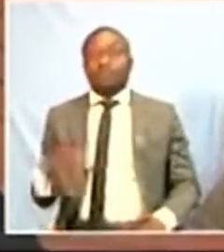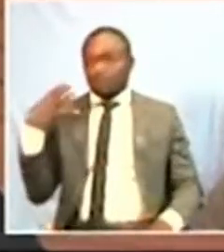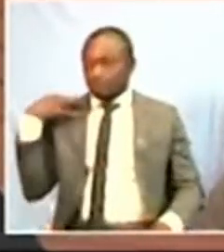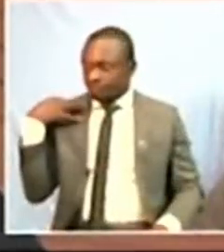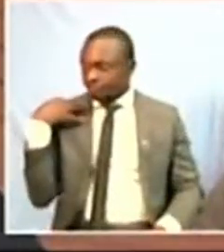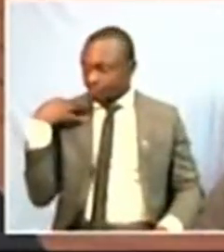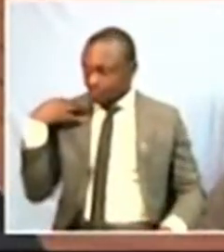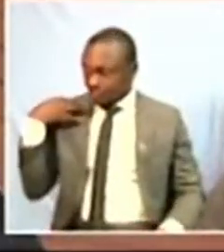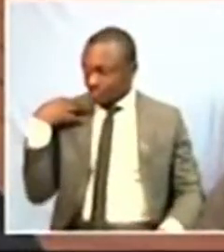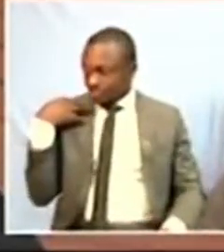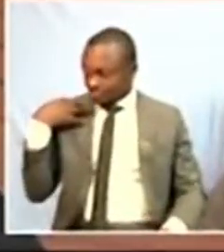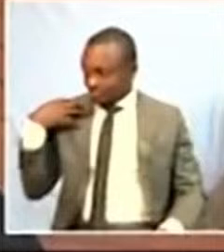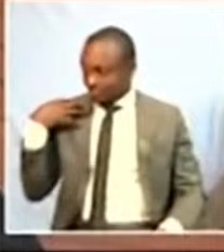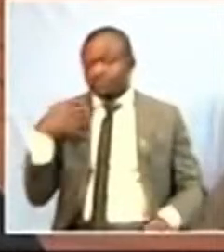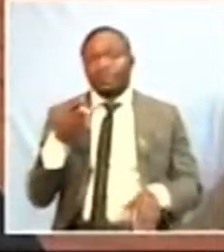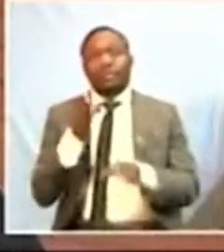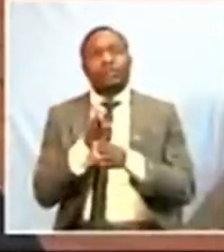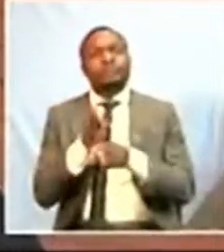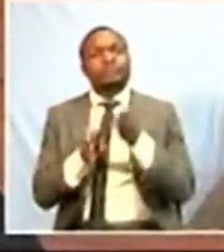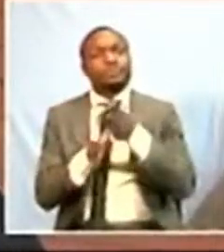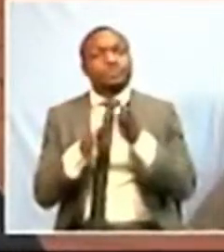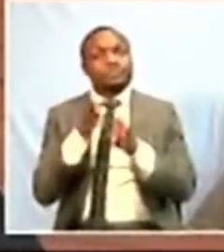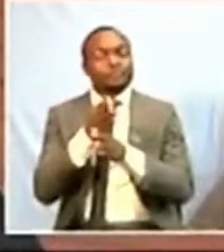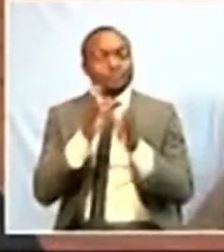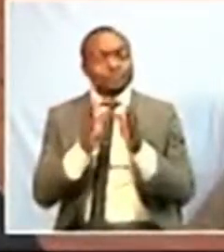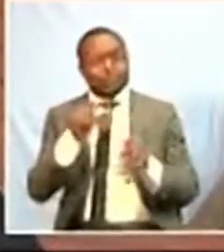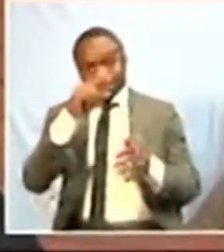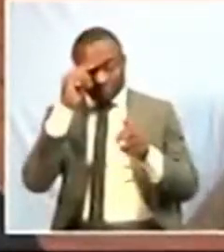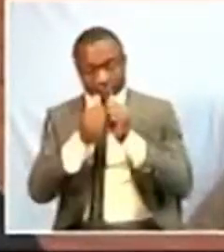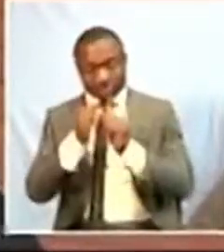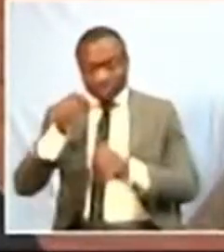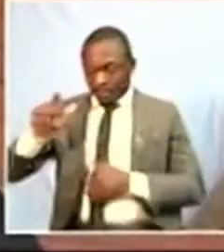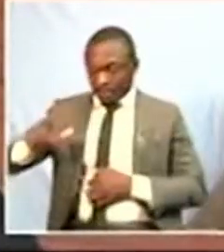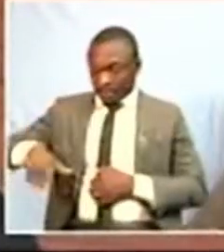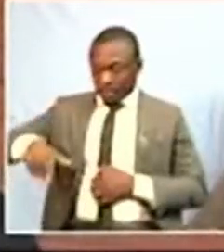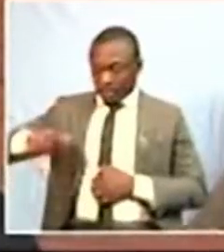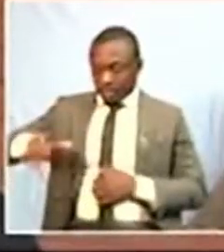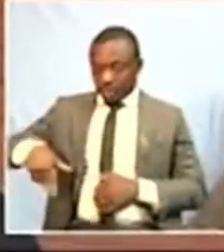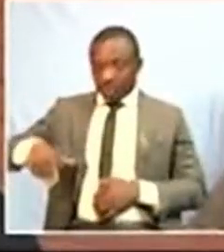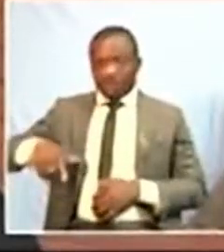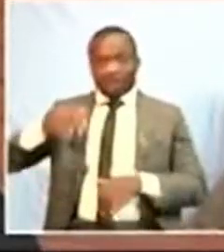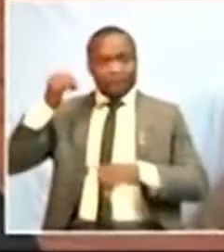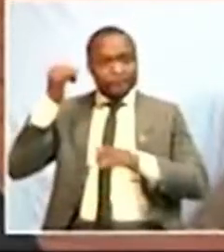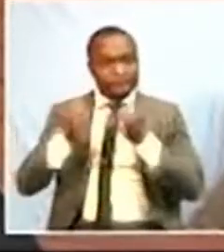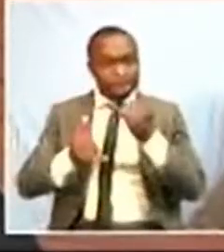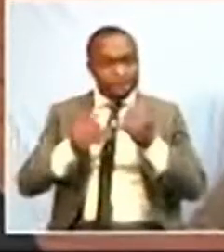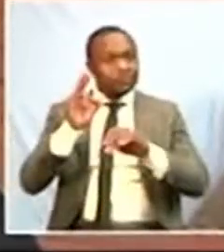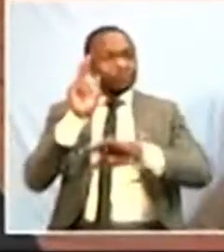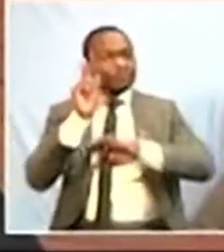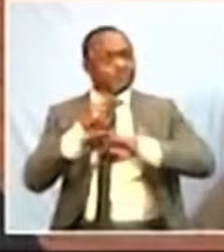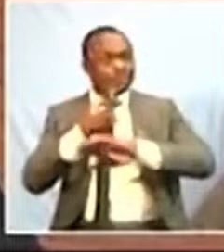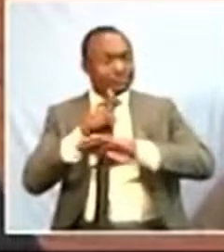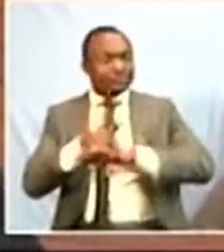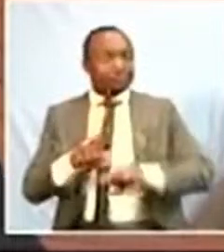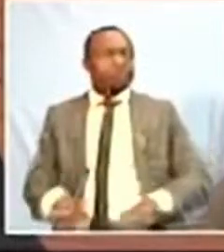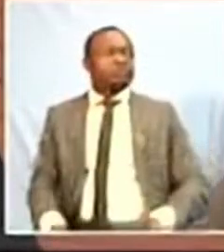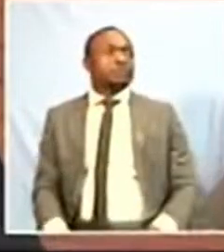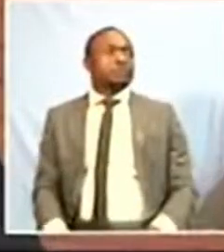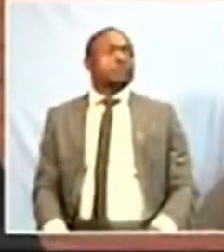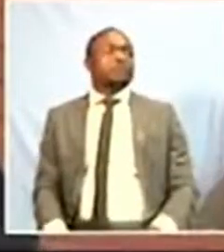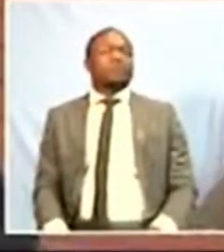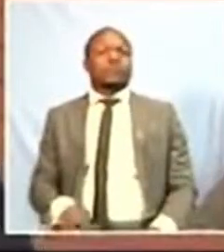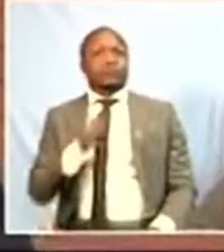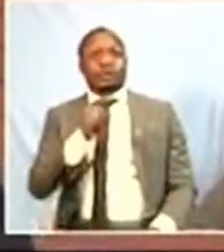reminding the contractor due to delayed completion of the project.